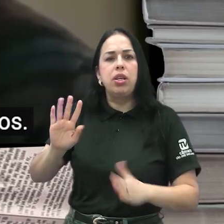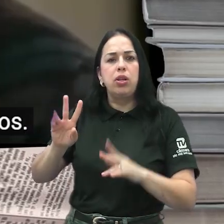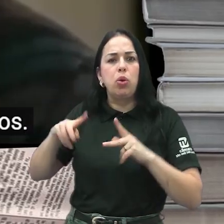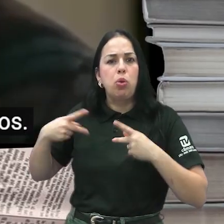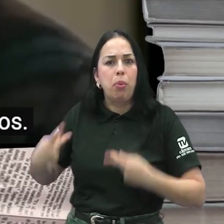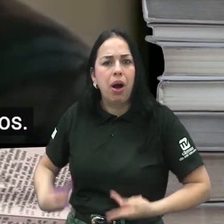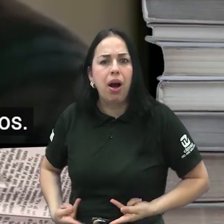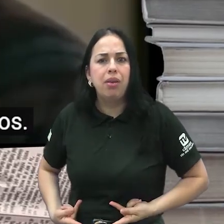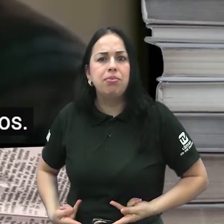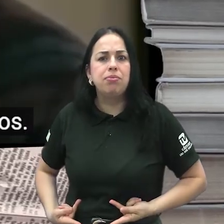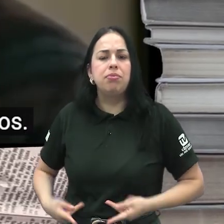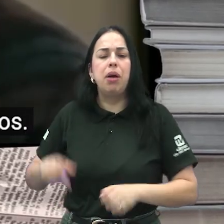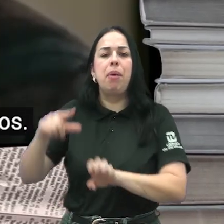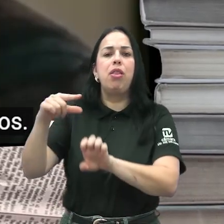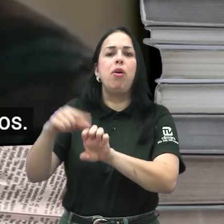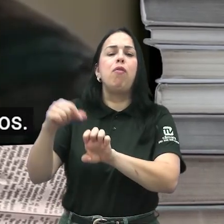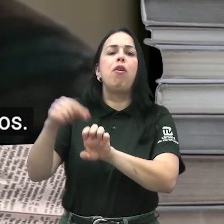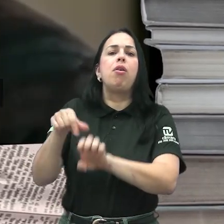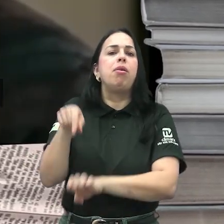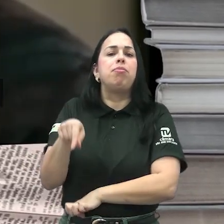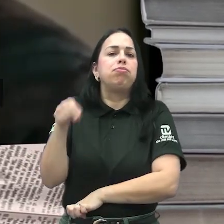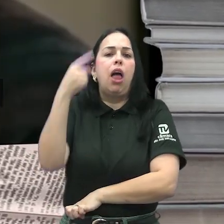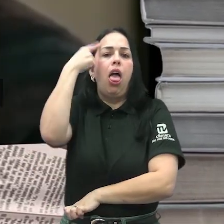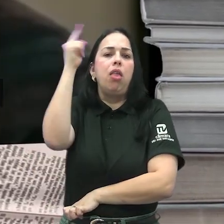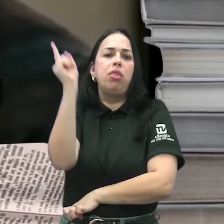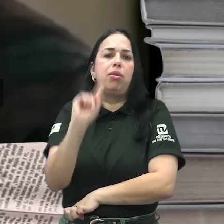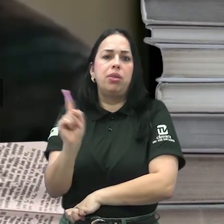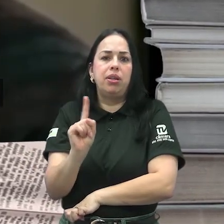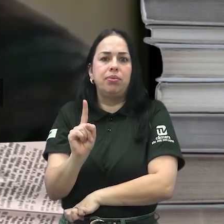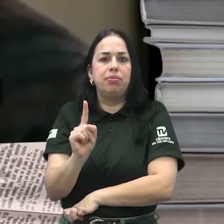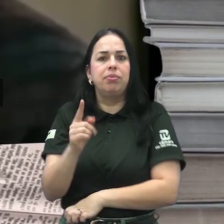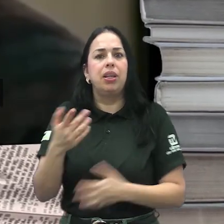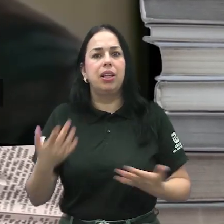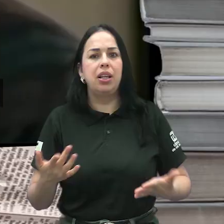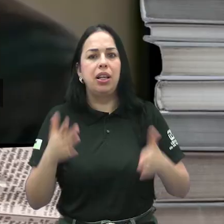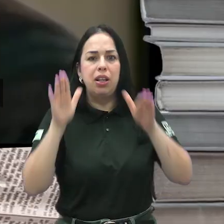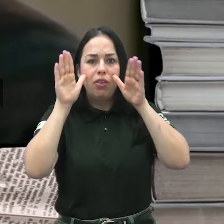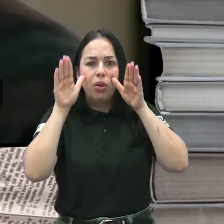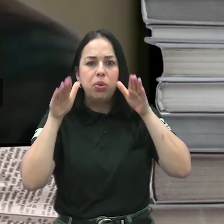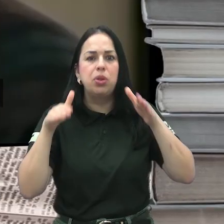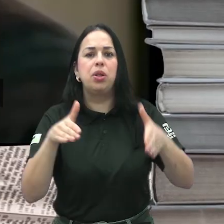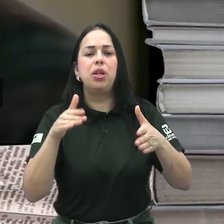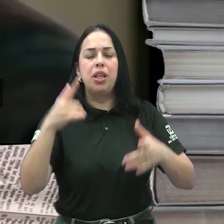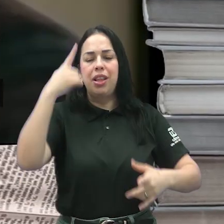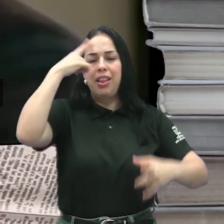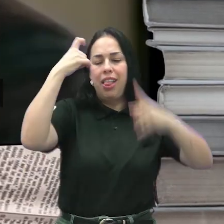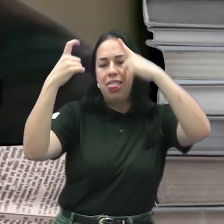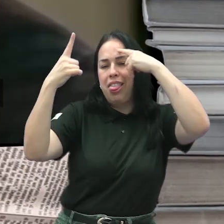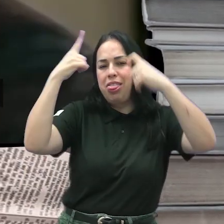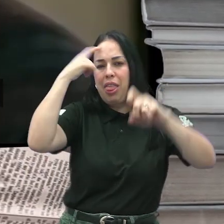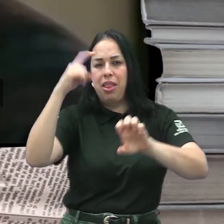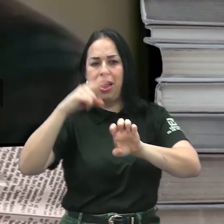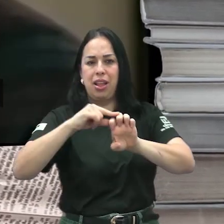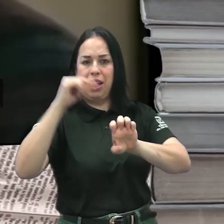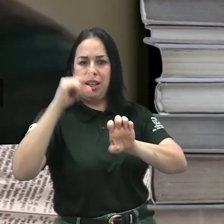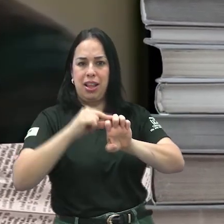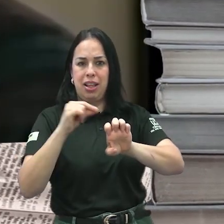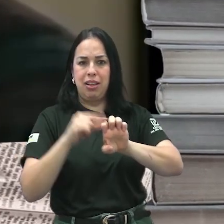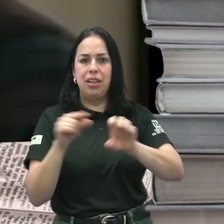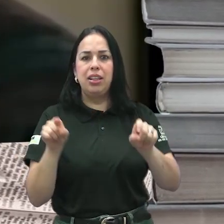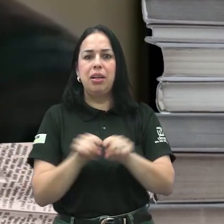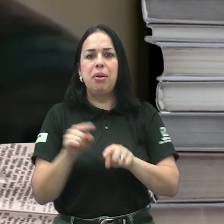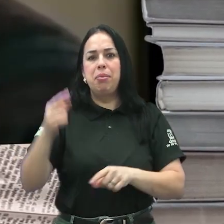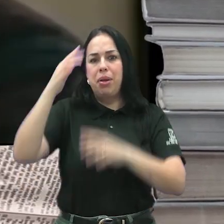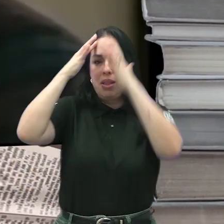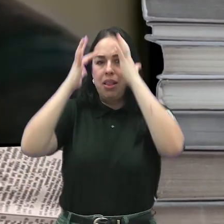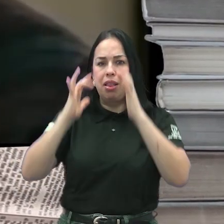but the more creative types of endeavor. And the only way we can indulge in the more creative types of endeavor is